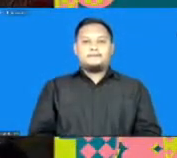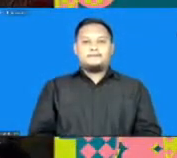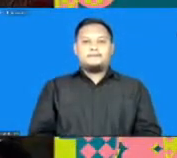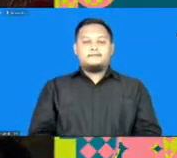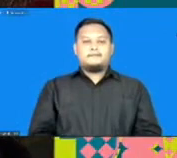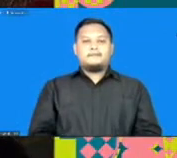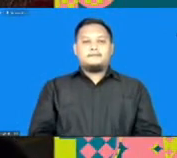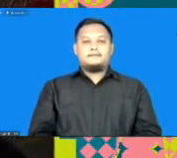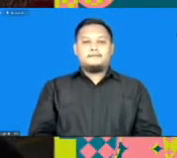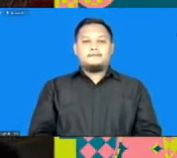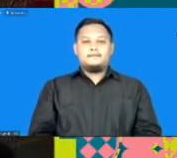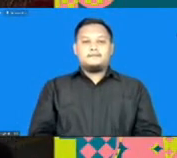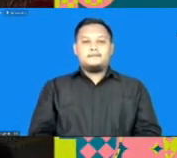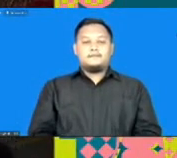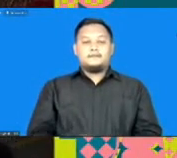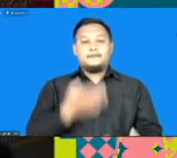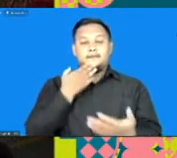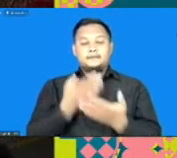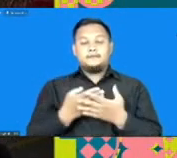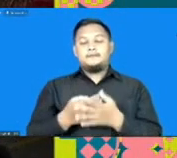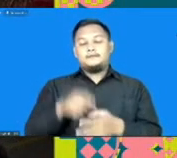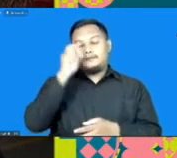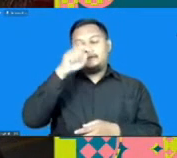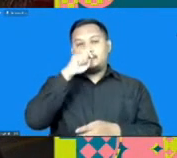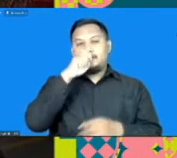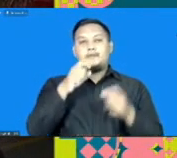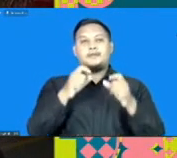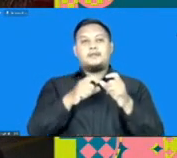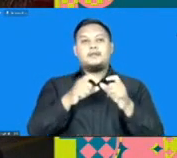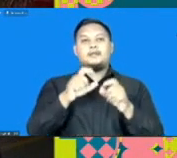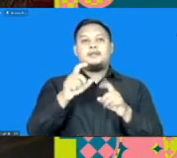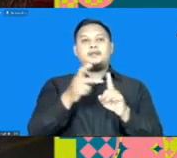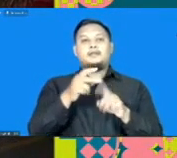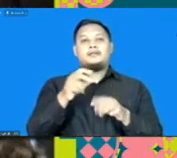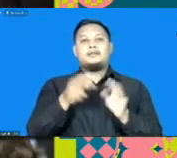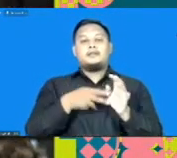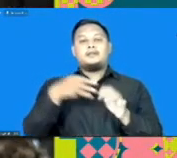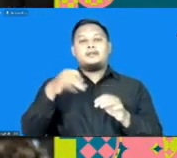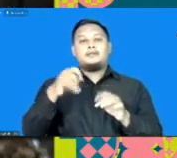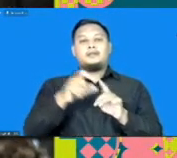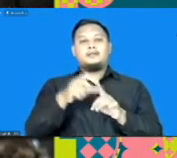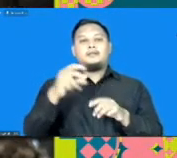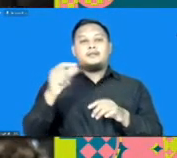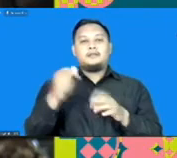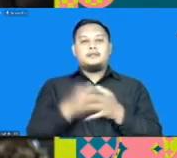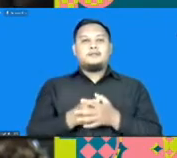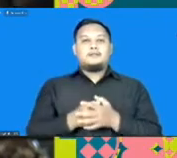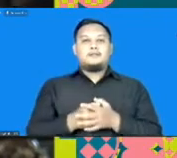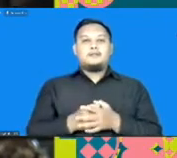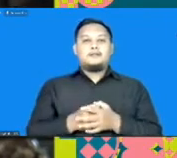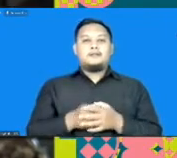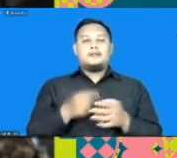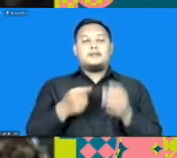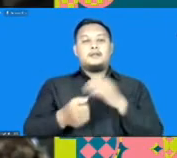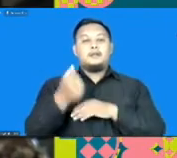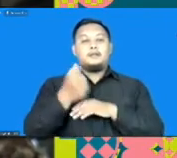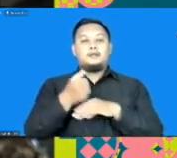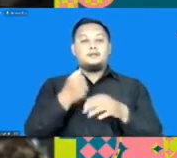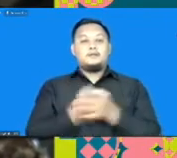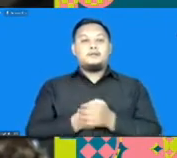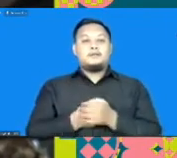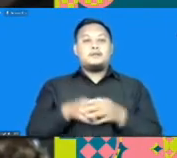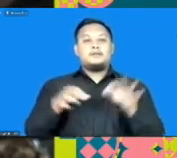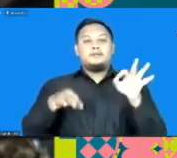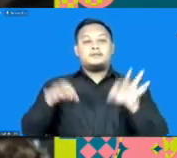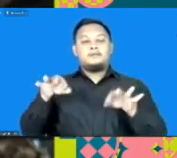Terima kasih kepada Bapak Schneider C.H. Siahaan, Deputy Minister for Development Funding Affairs